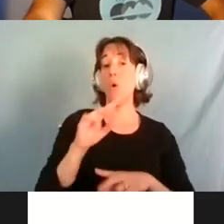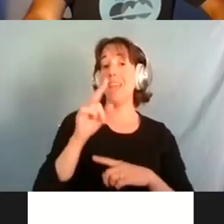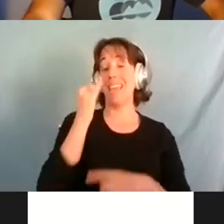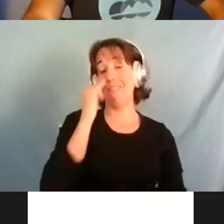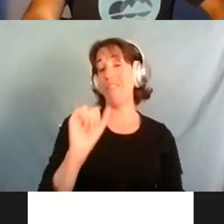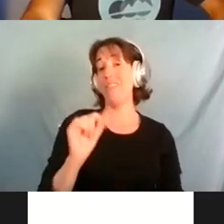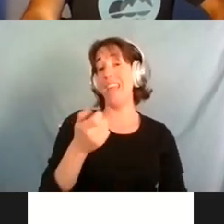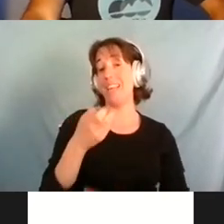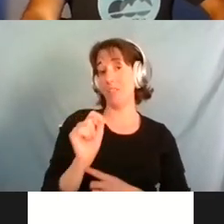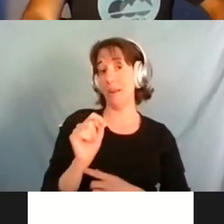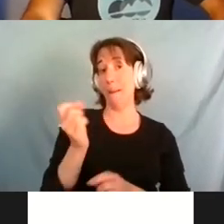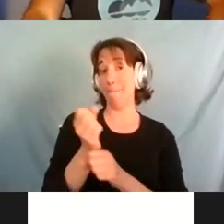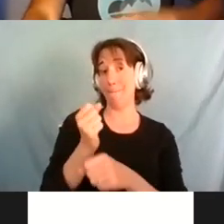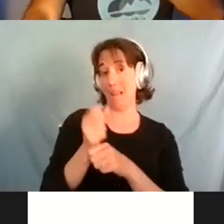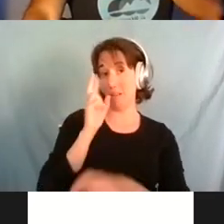generally get a